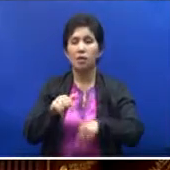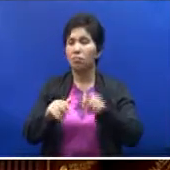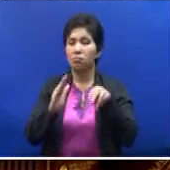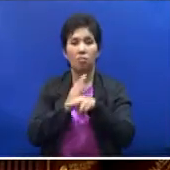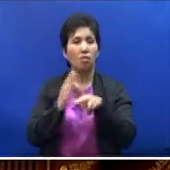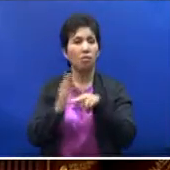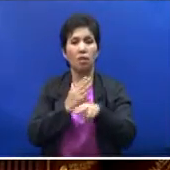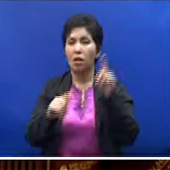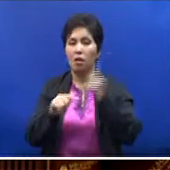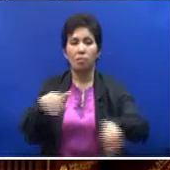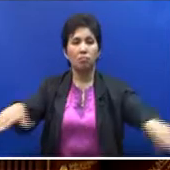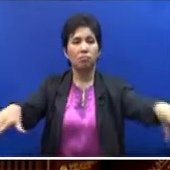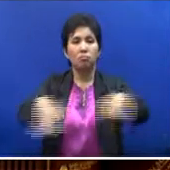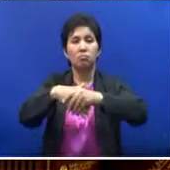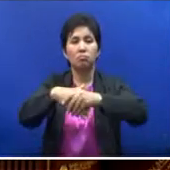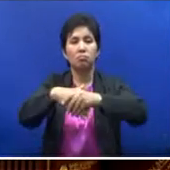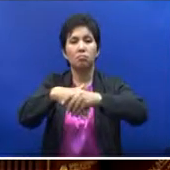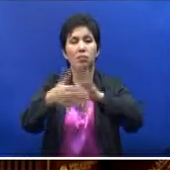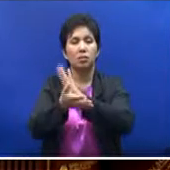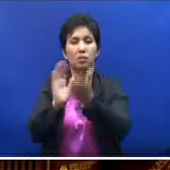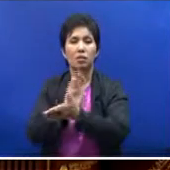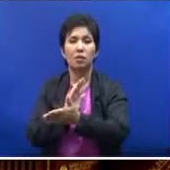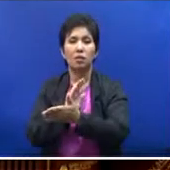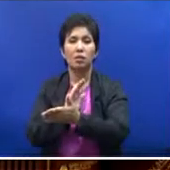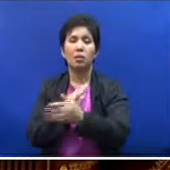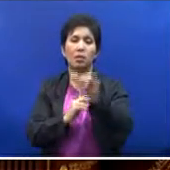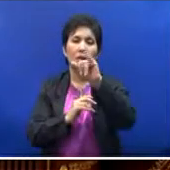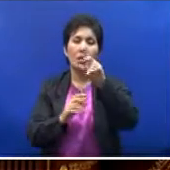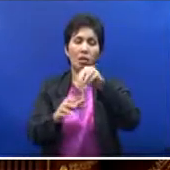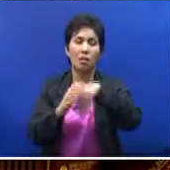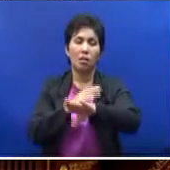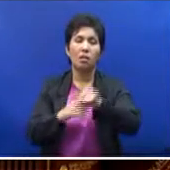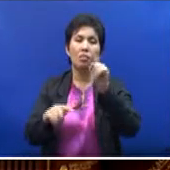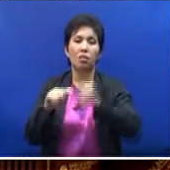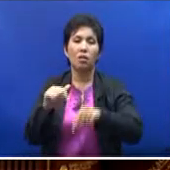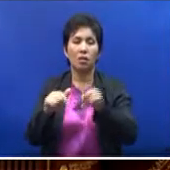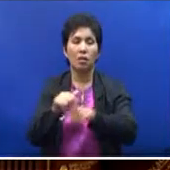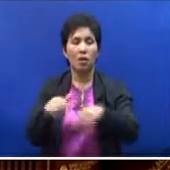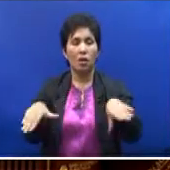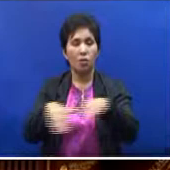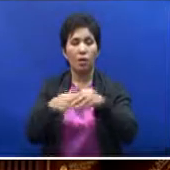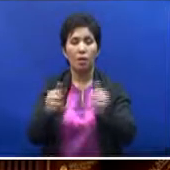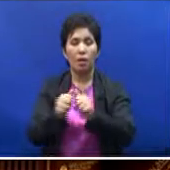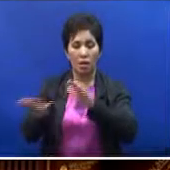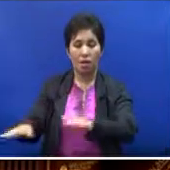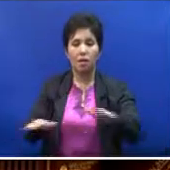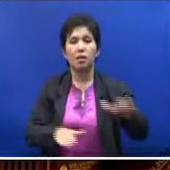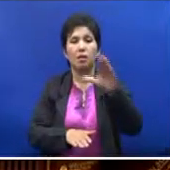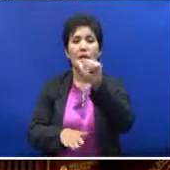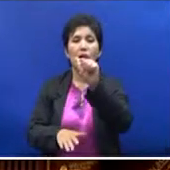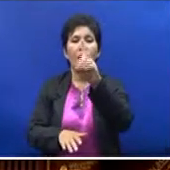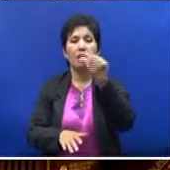taboo. Okay, so incest taboo, one person cannot marry siblings, or what we known